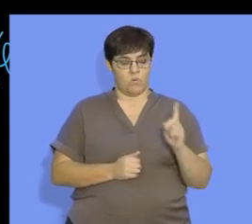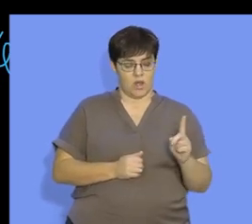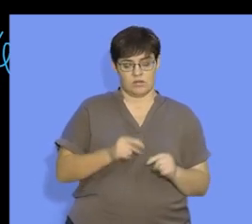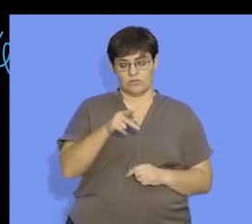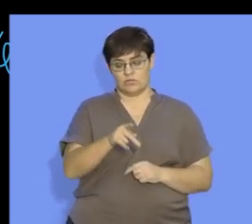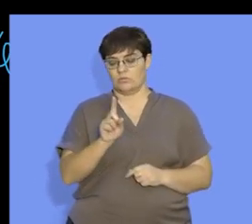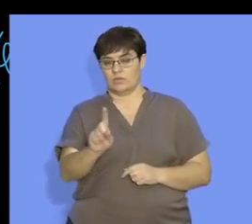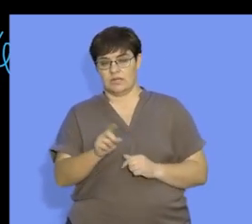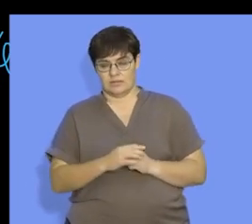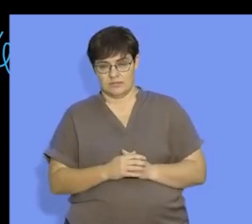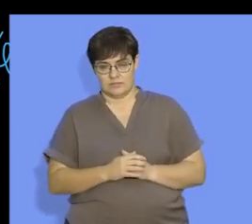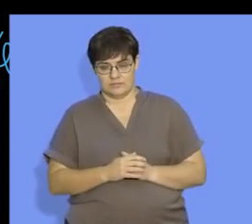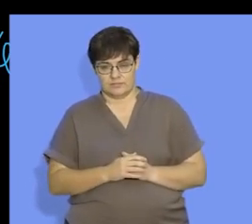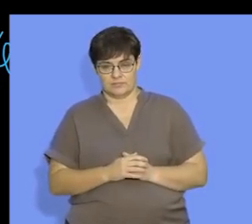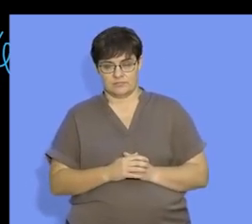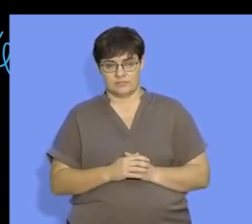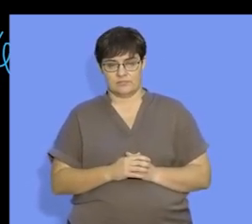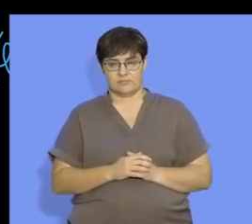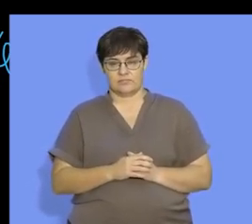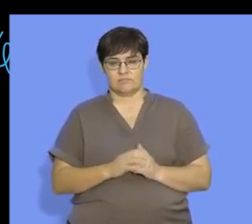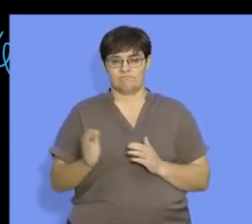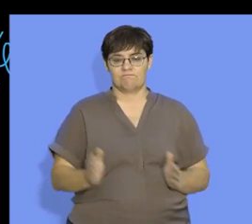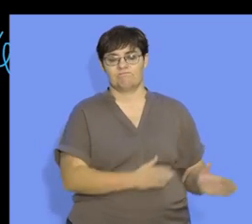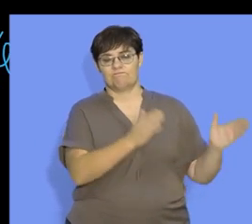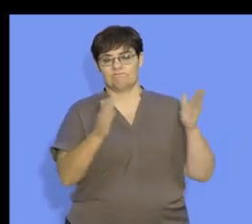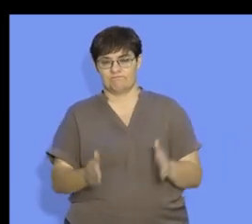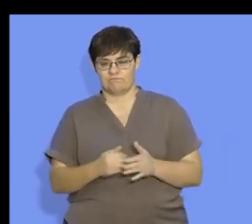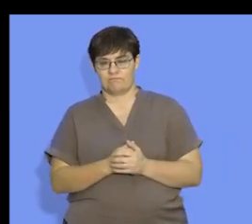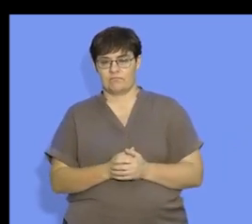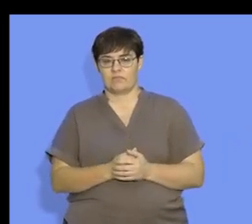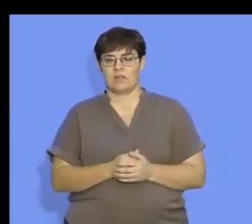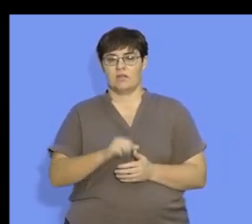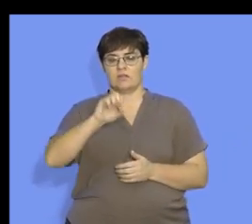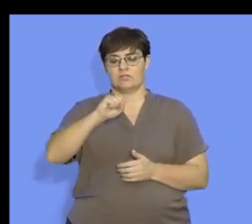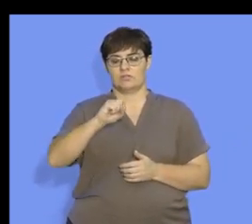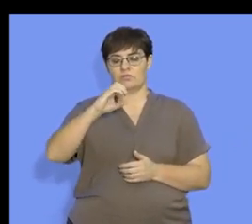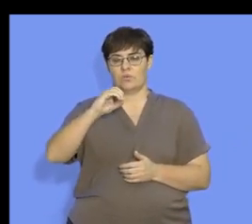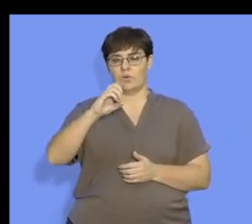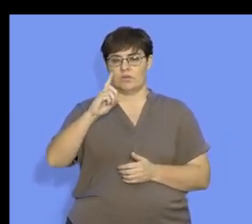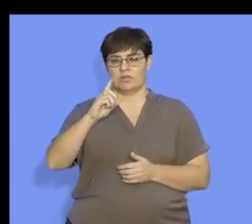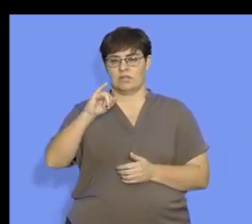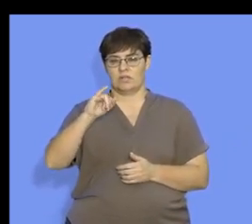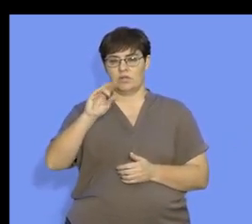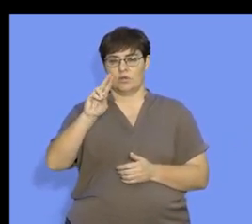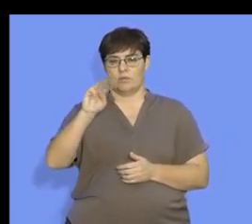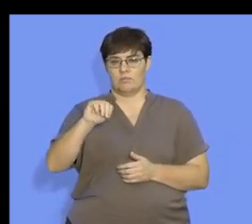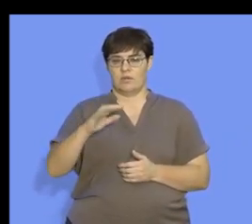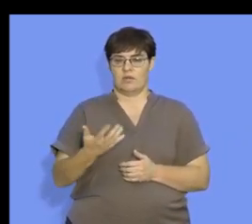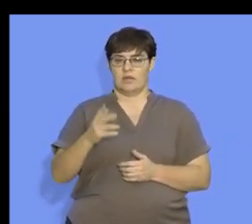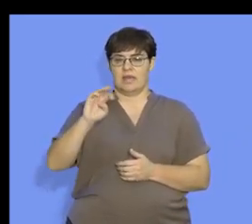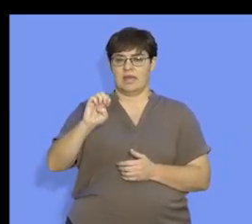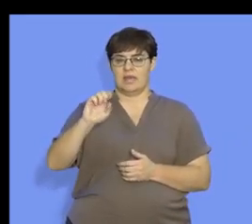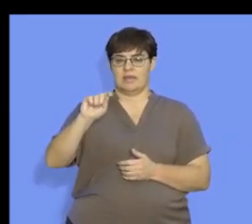which they react, it's 1:1. Right, let's look at the next one. Now we're also given sodium